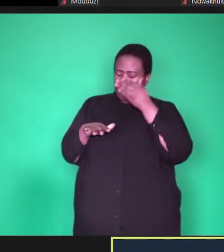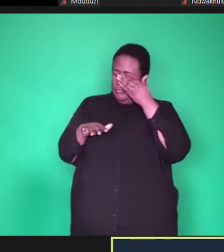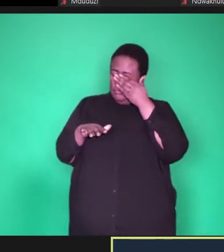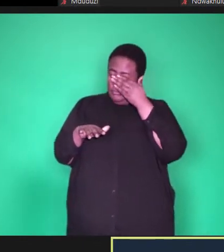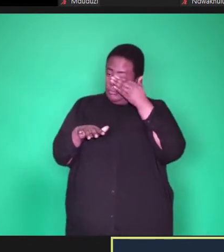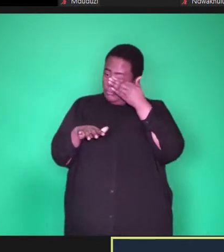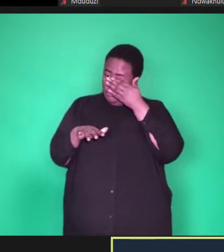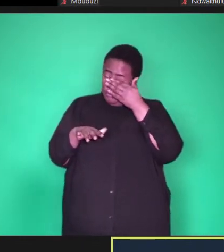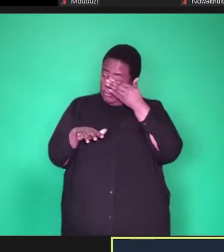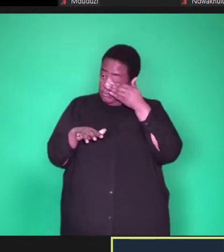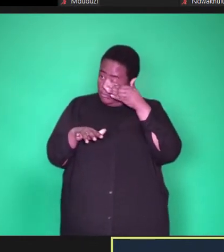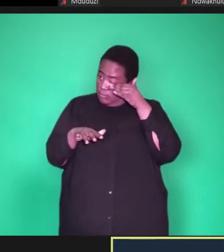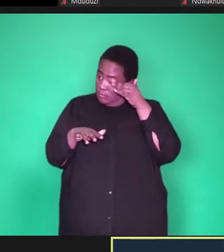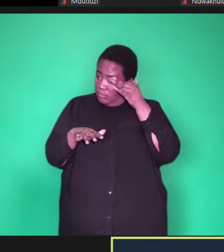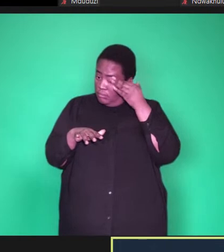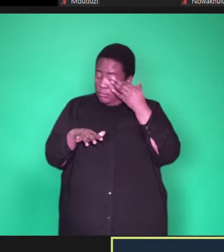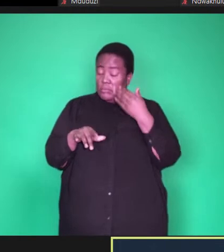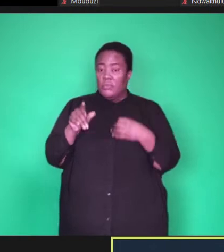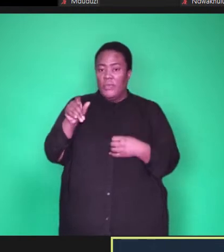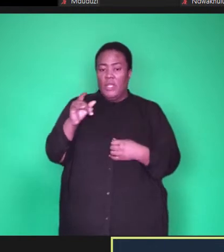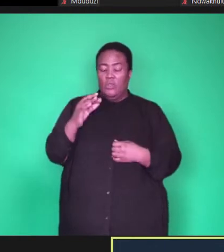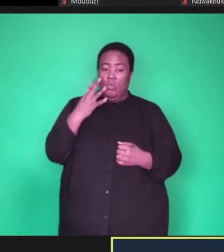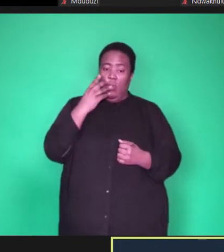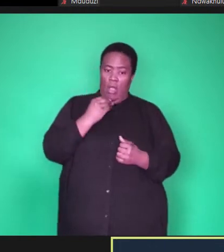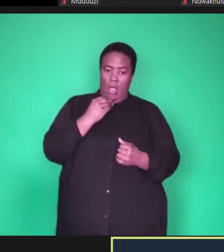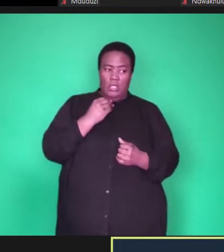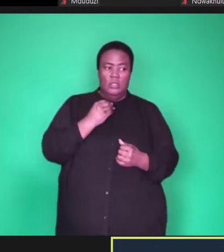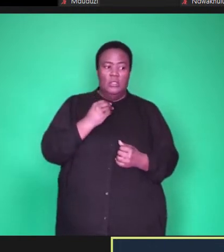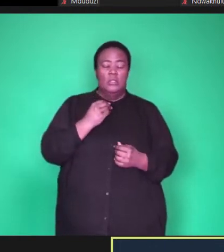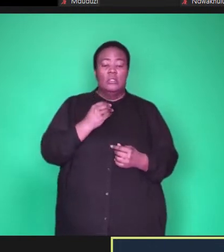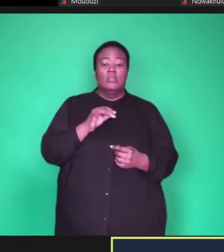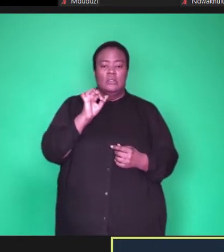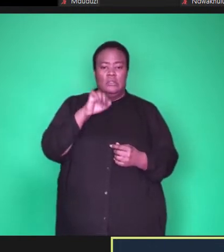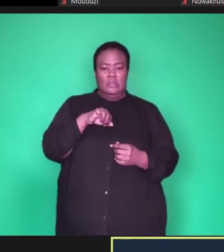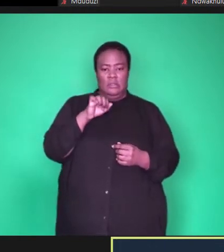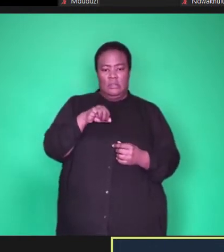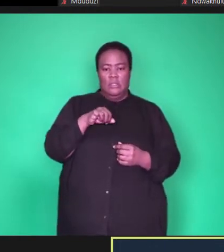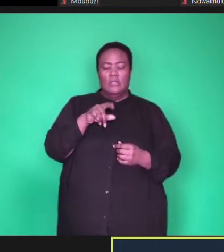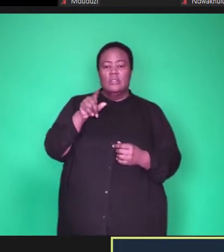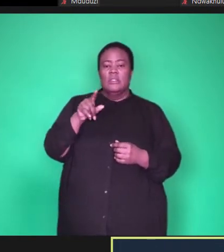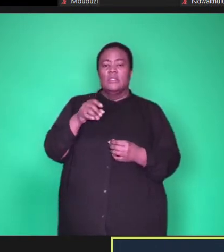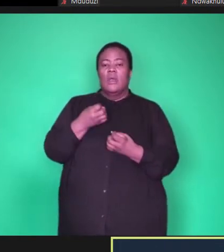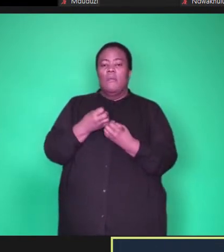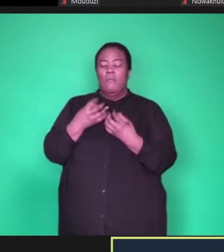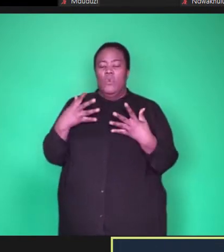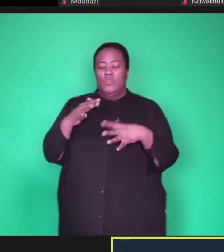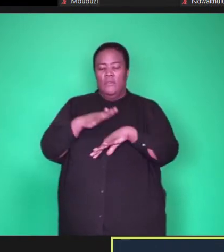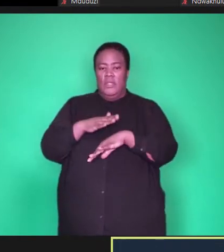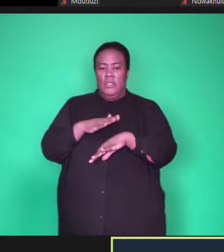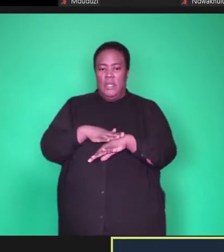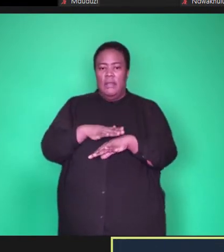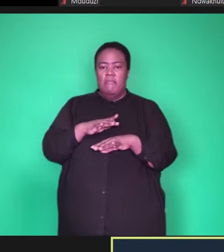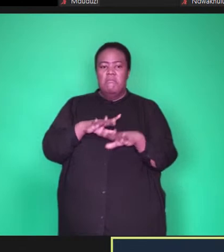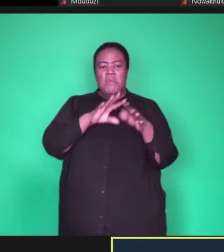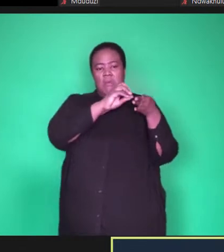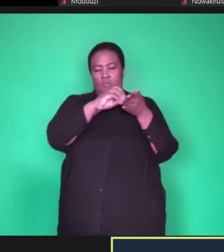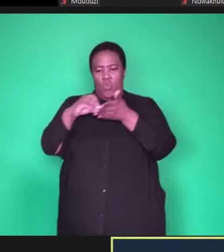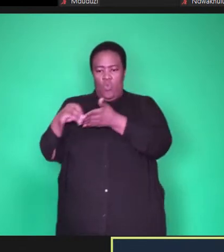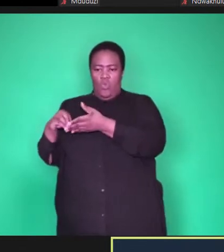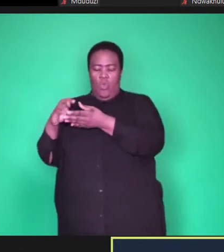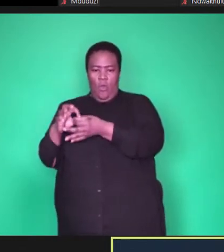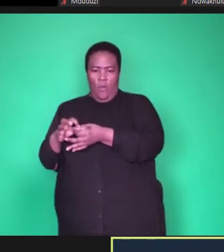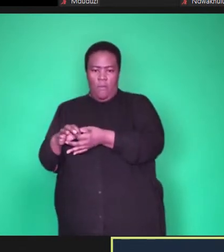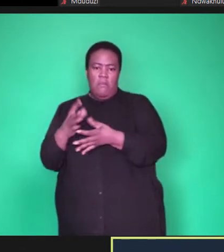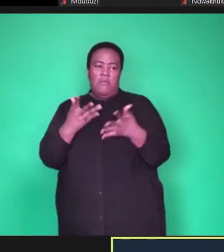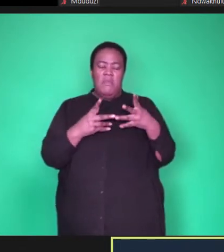And as you ask, remittances are often brought home in the form of household items. Something like a fridge